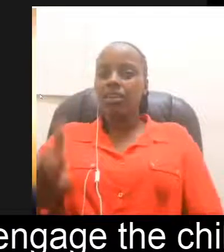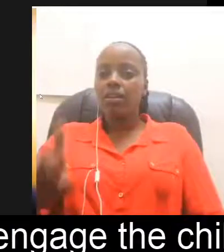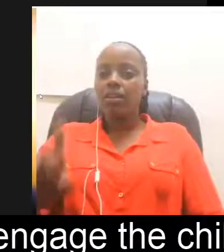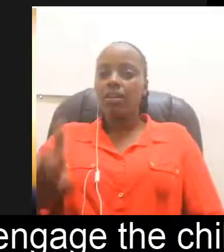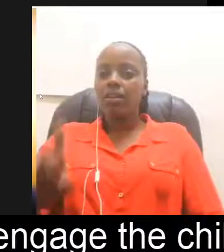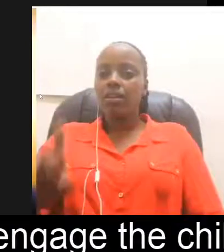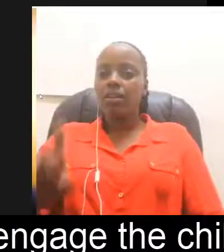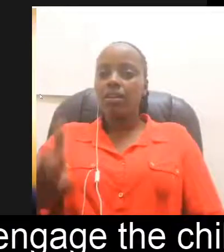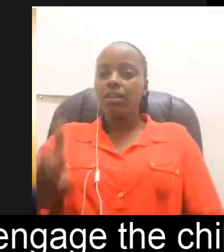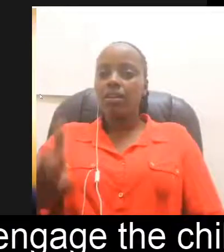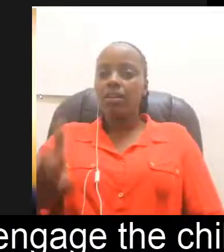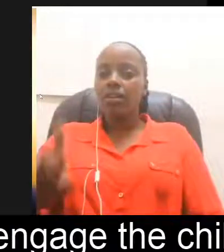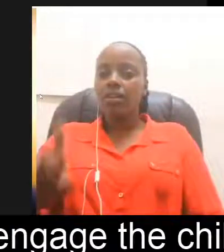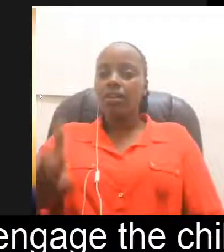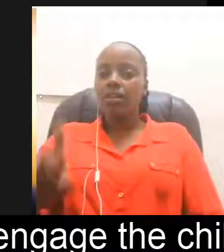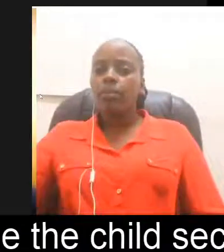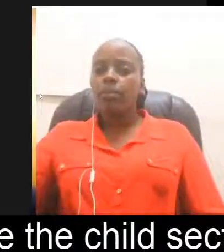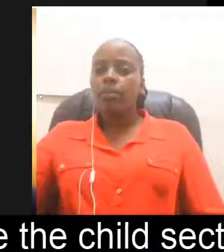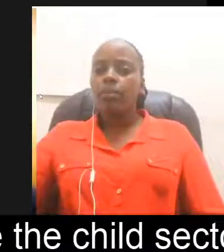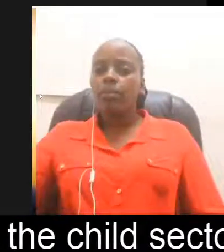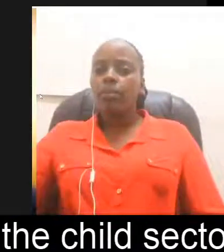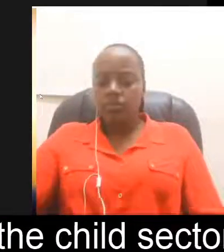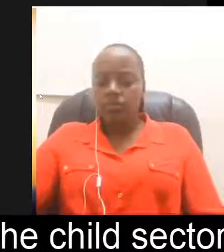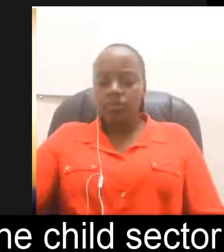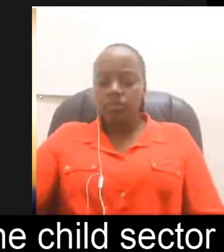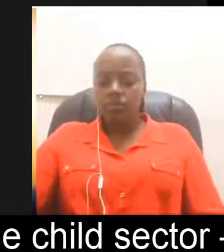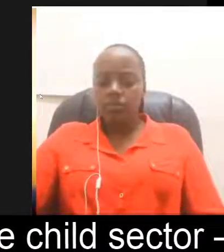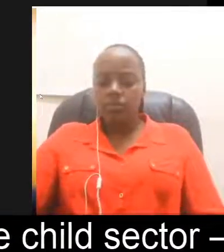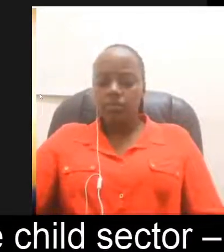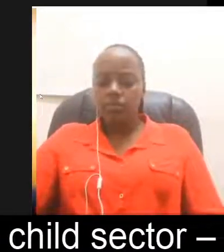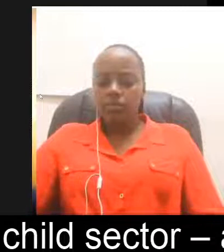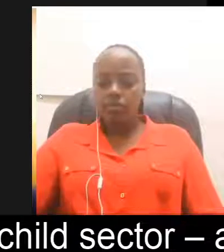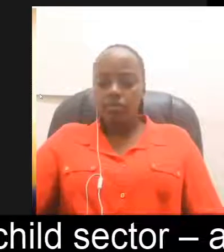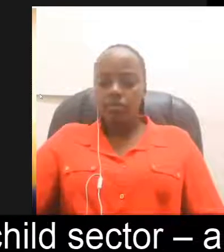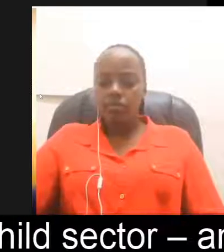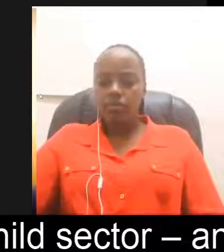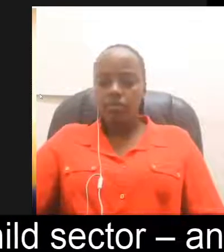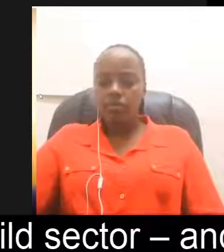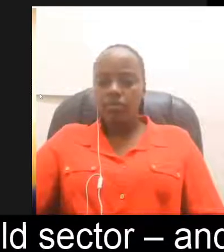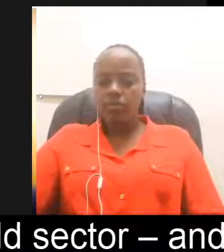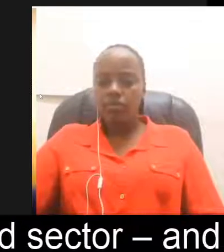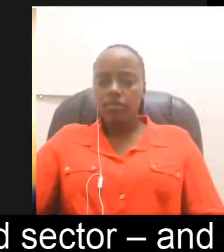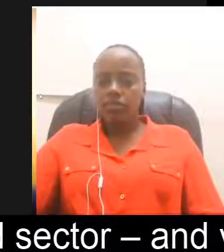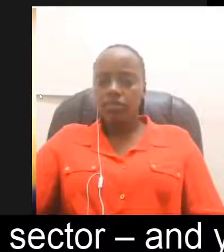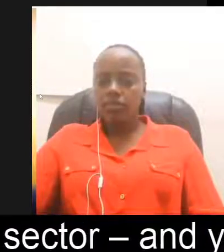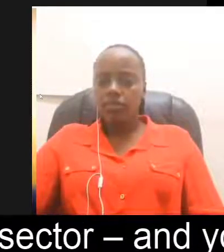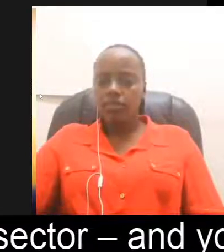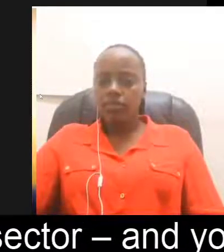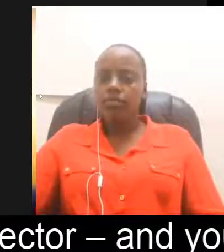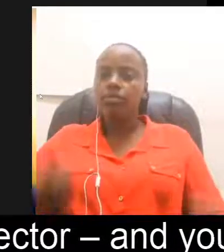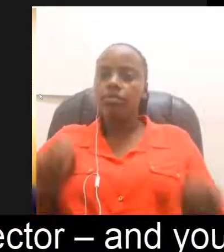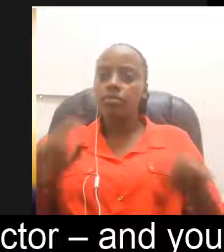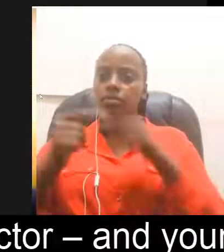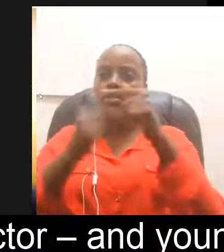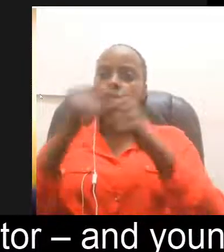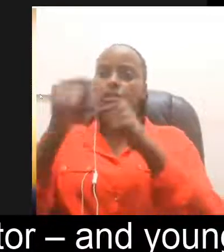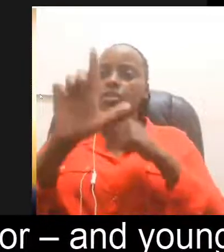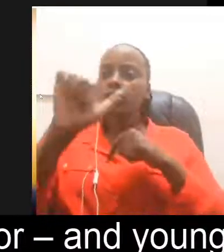That's Lynette. Okay, Lynette, please. Please, okay, go ahead